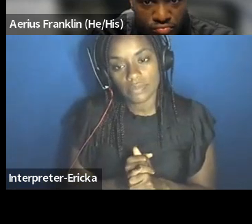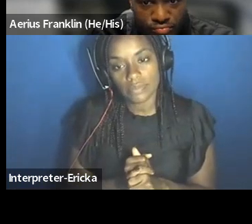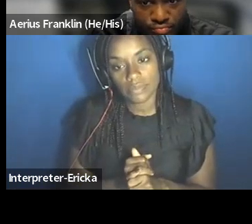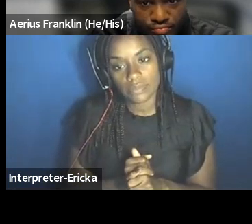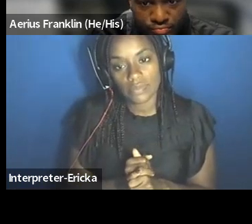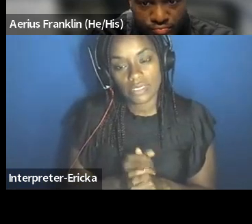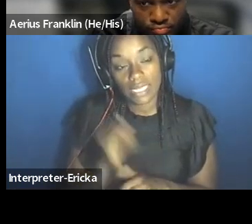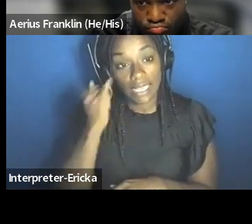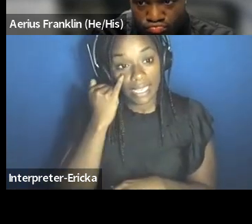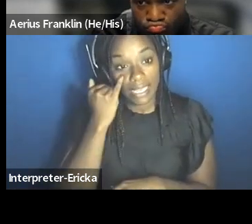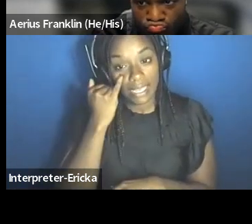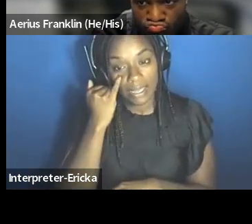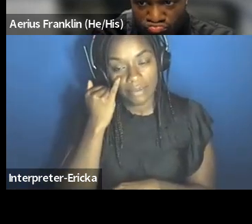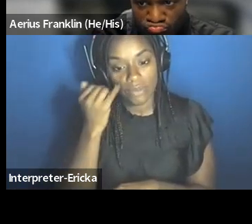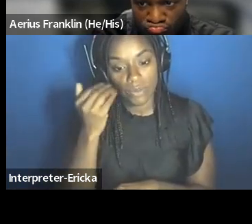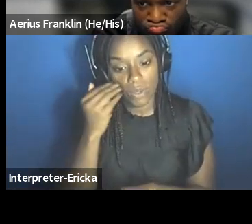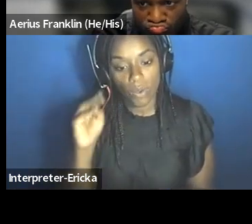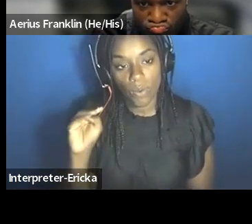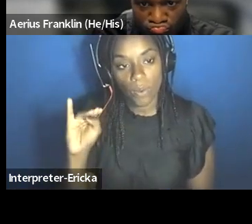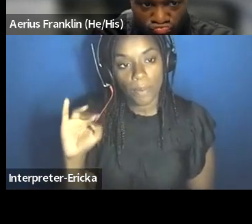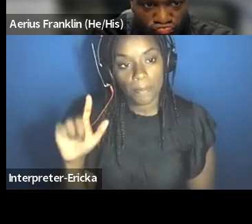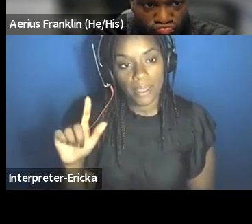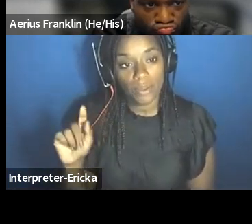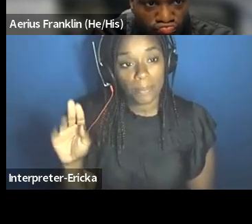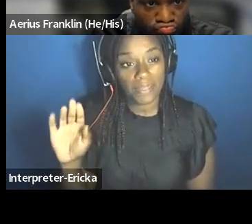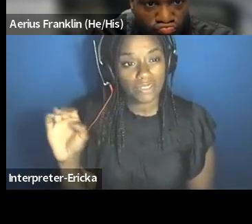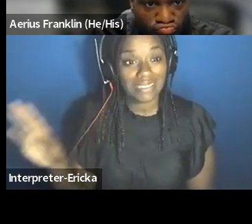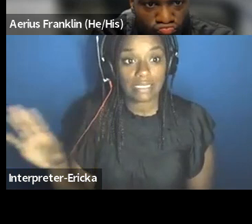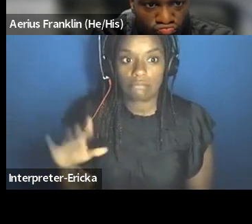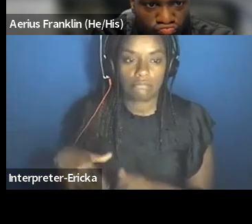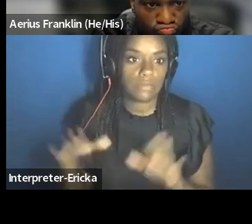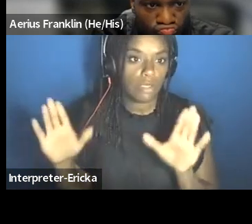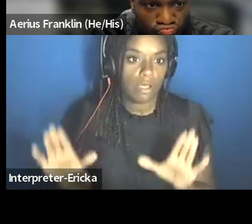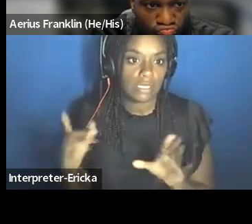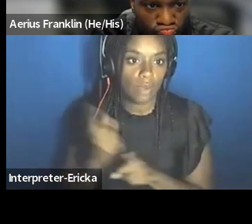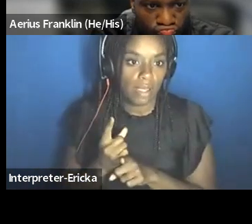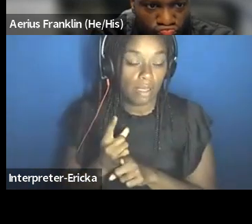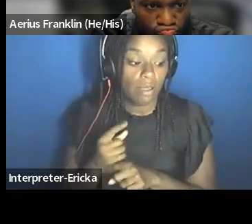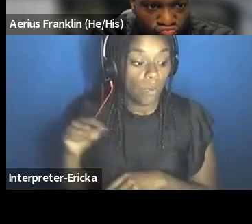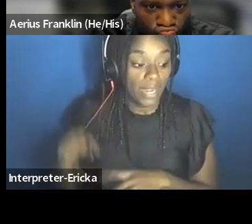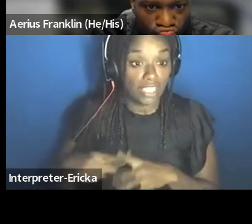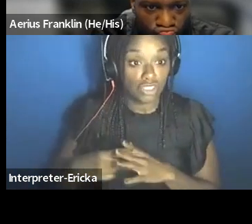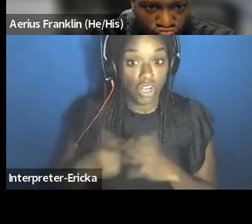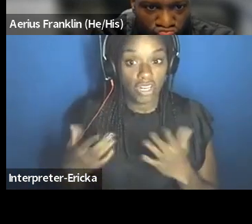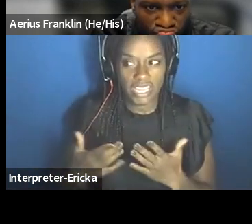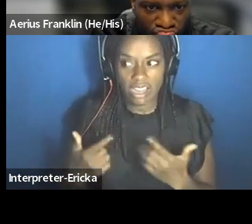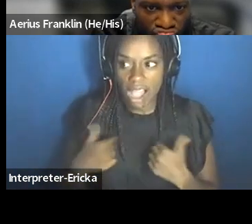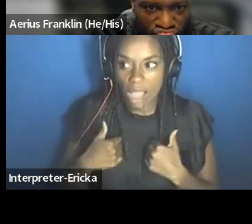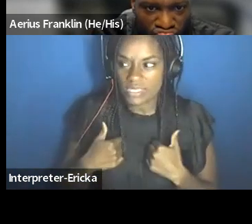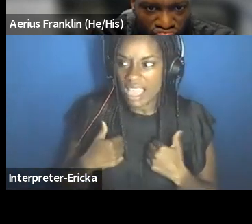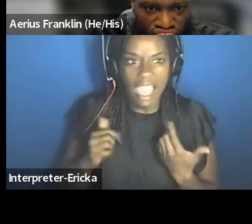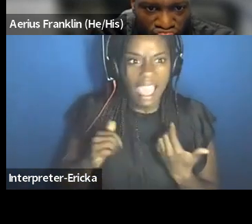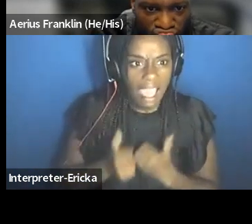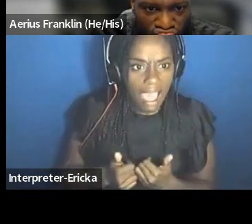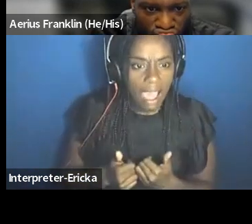So if you're familiar with Michael Beers, he's incredible, right? And so when I started in this movement, I was like, how am I going to do this? It's